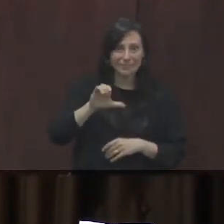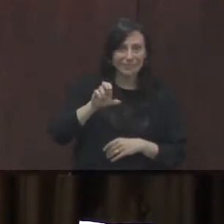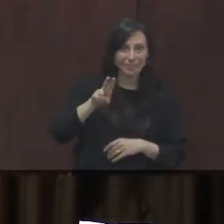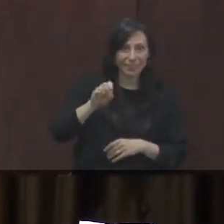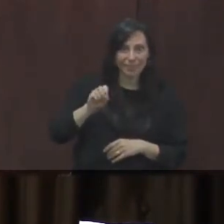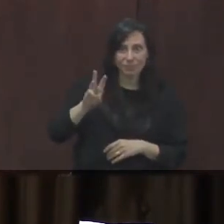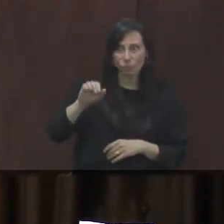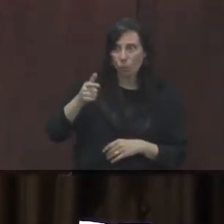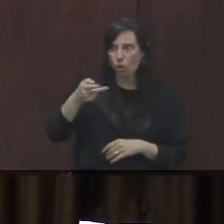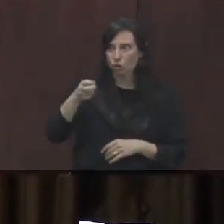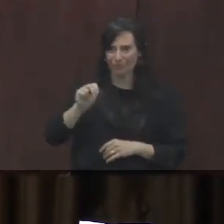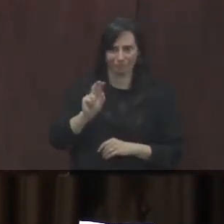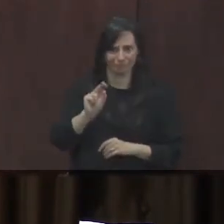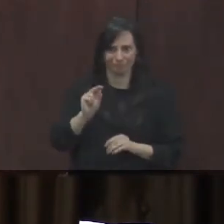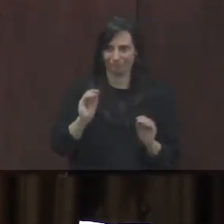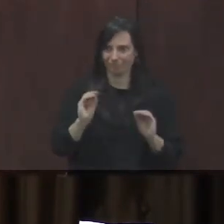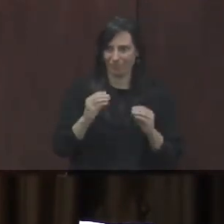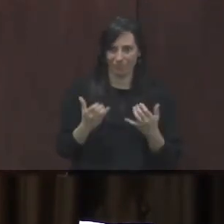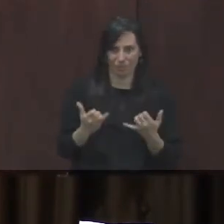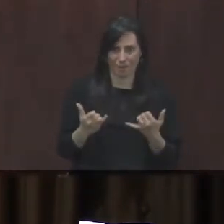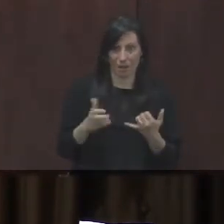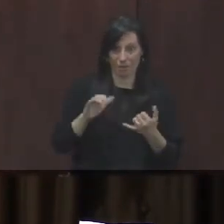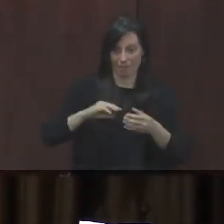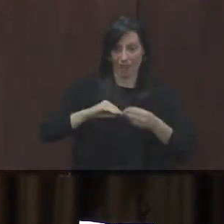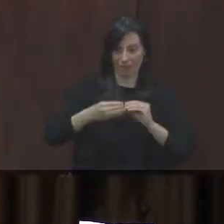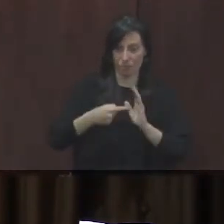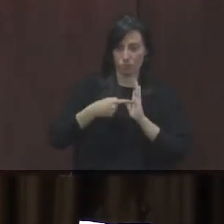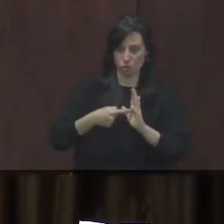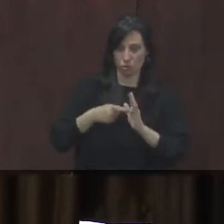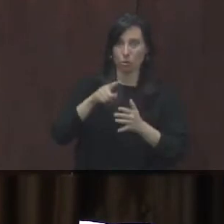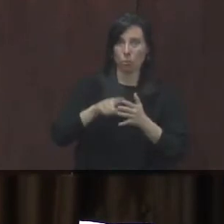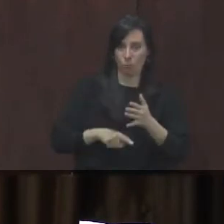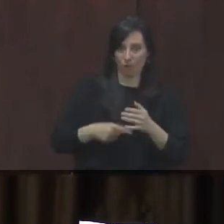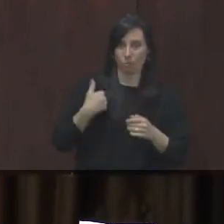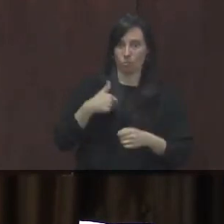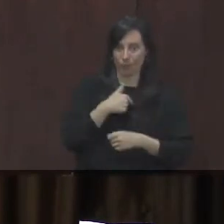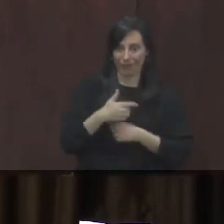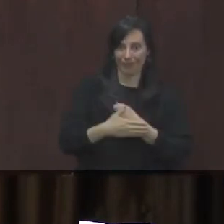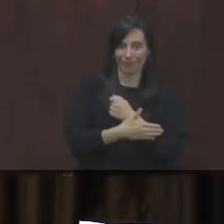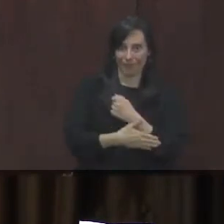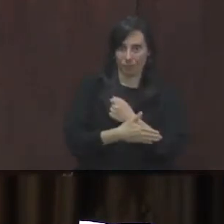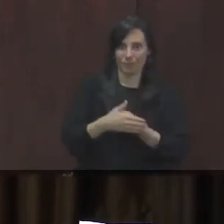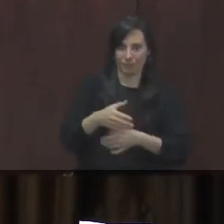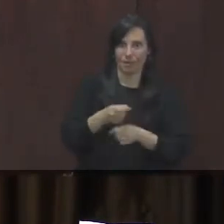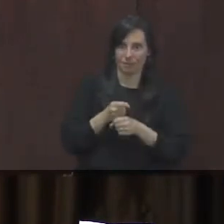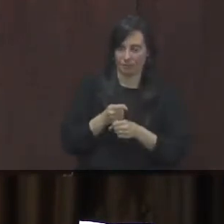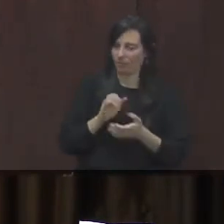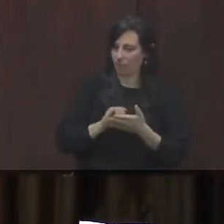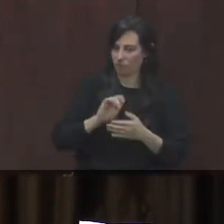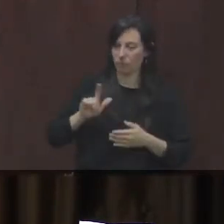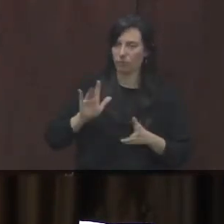right now, that's the allotment for the county, and it's all public health charge.